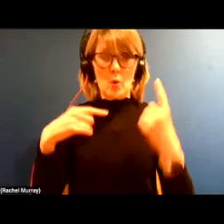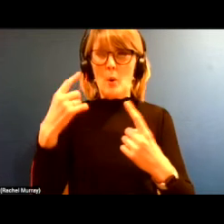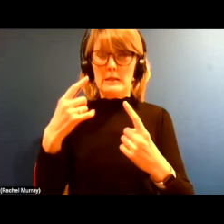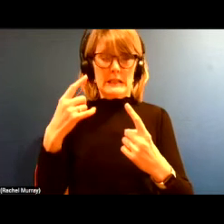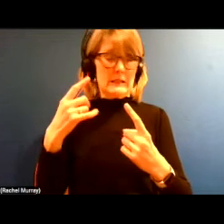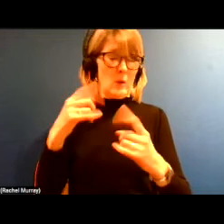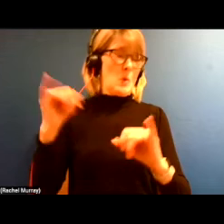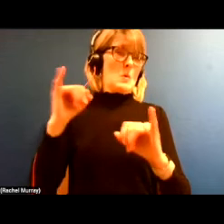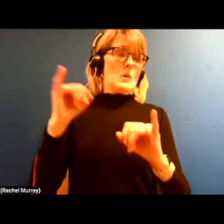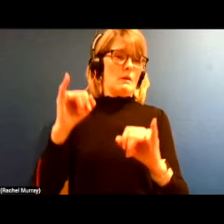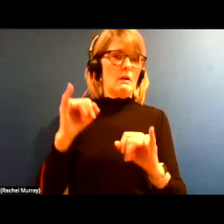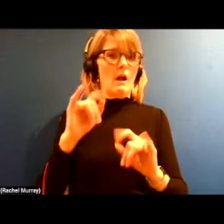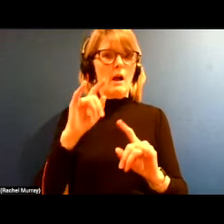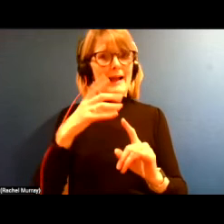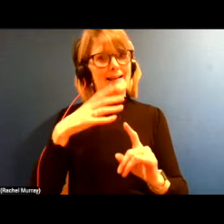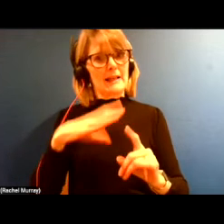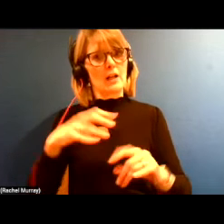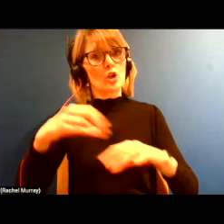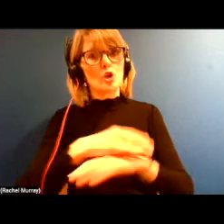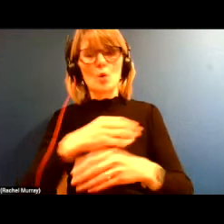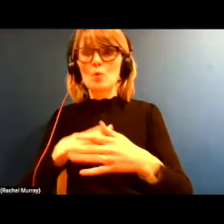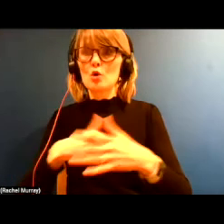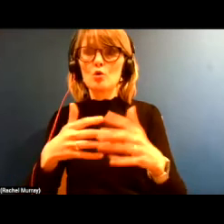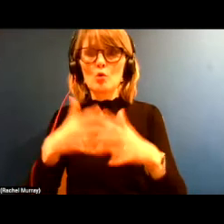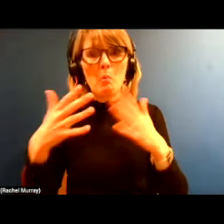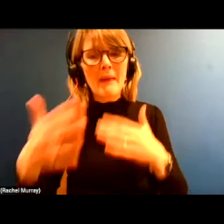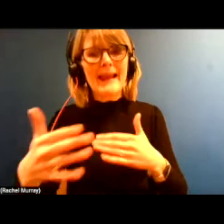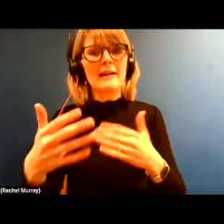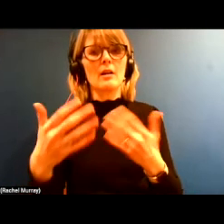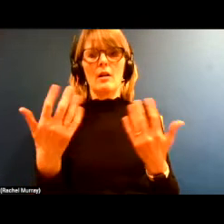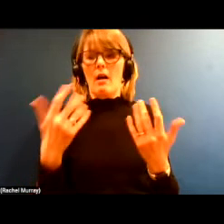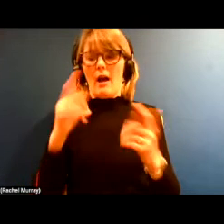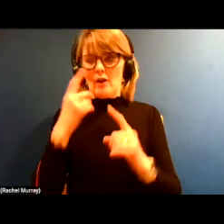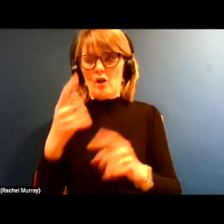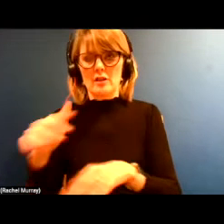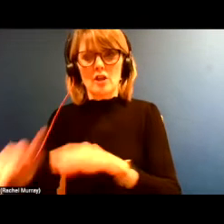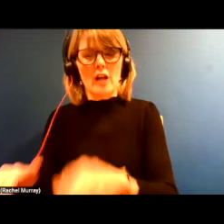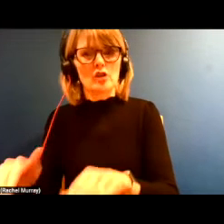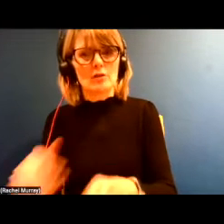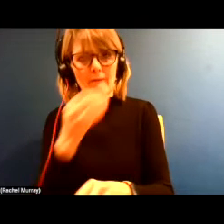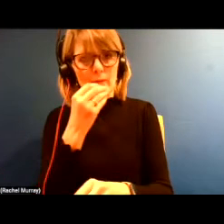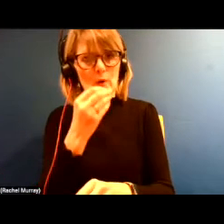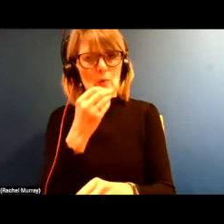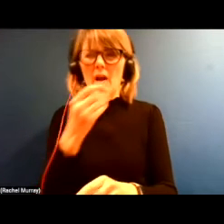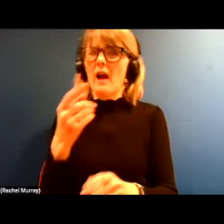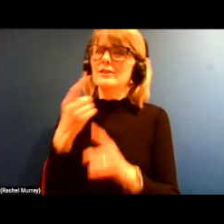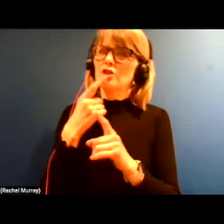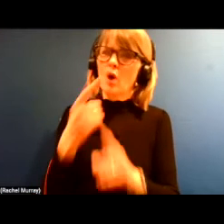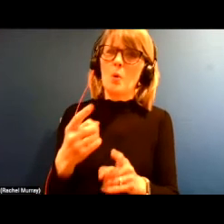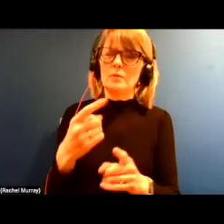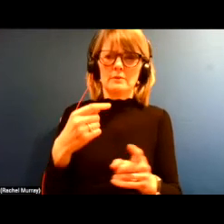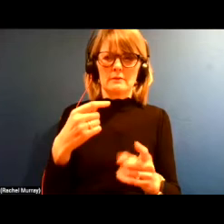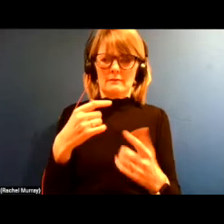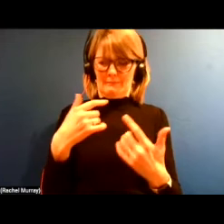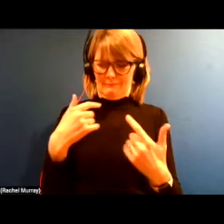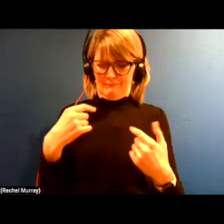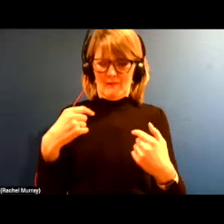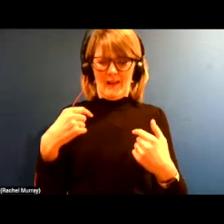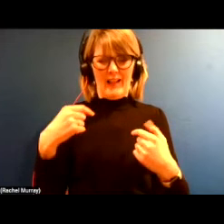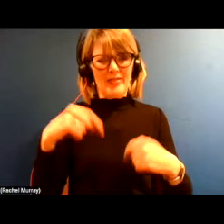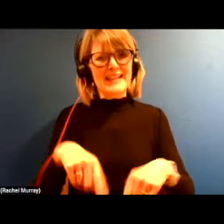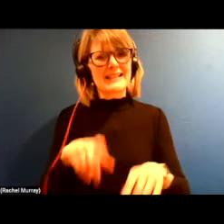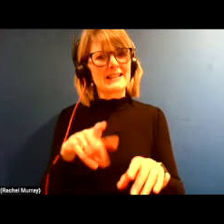big, lots of different food or to be touched. I told the psychologist that this life seemed to be unbearable, but that